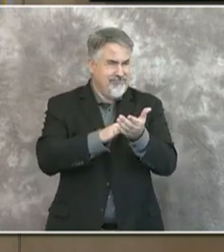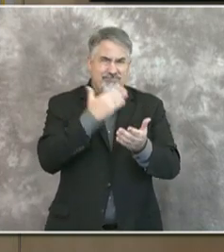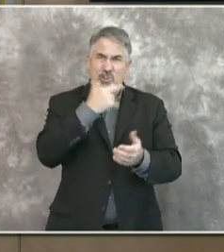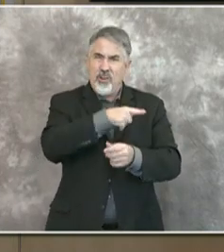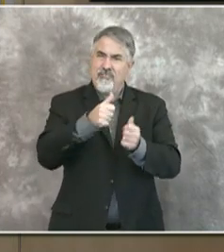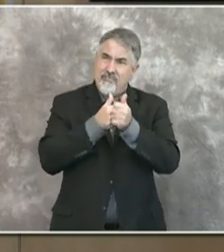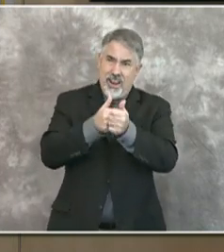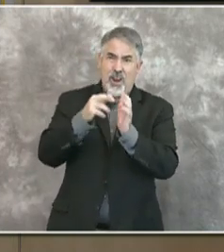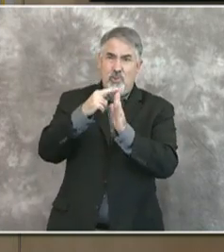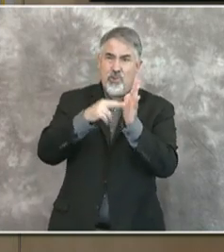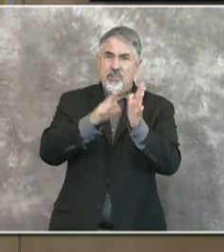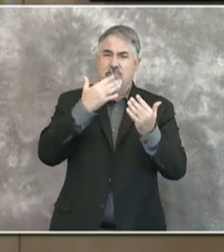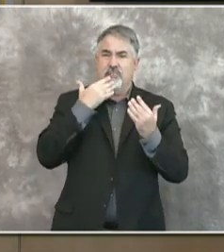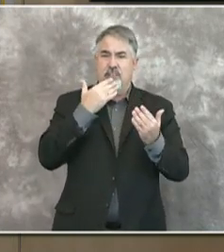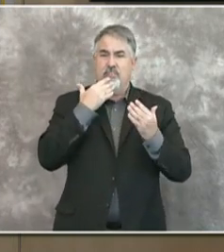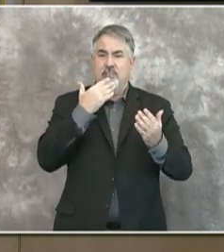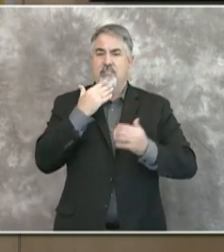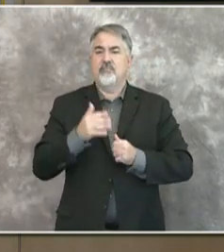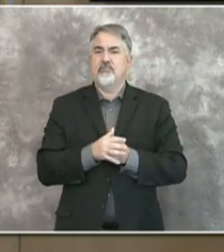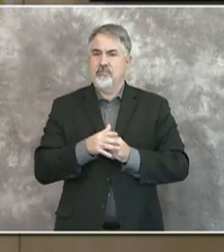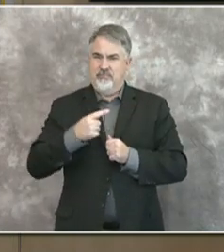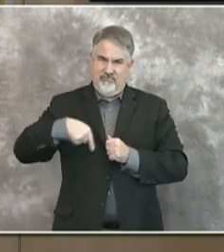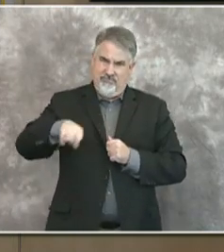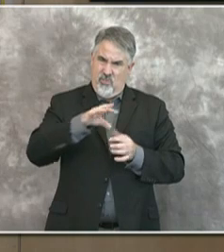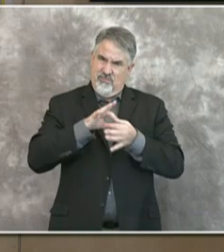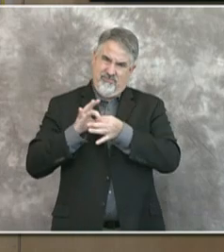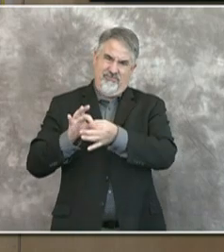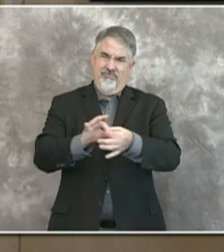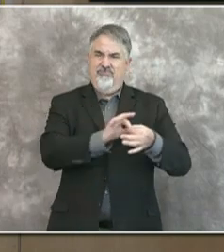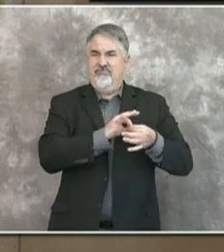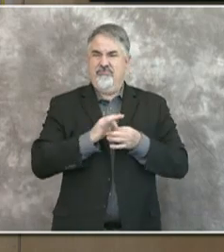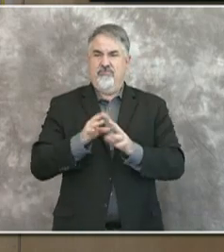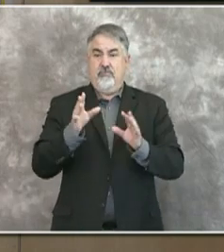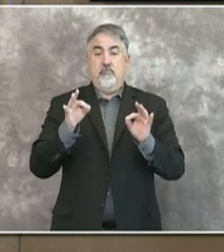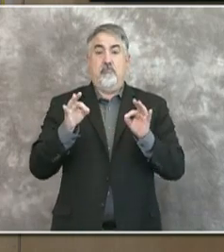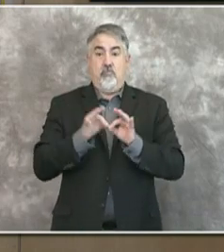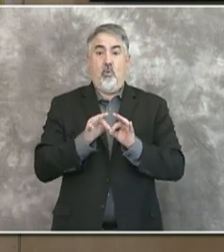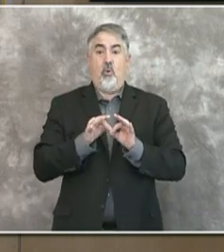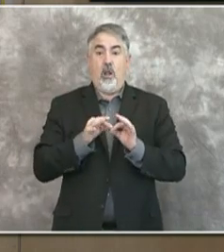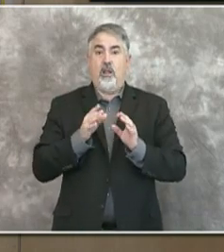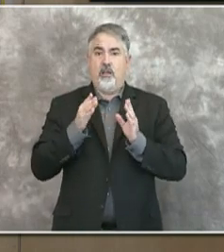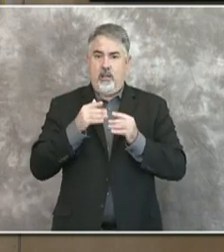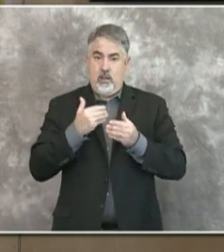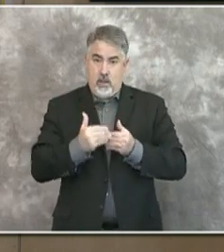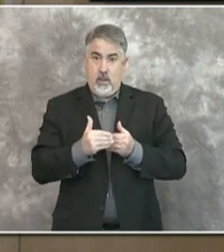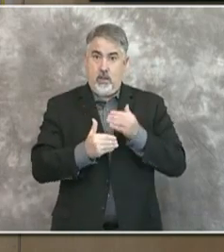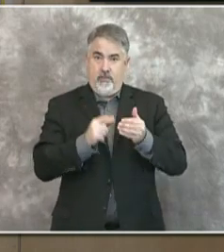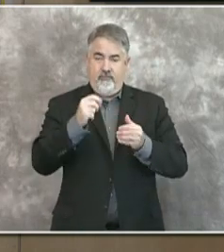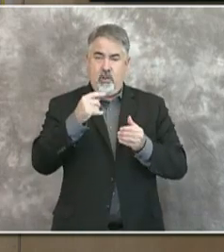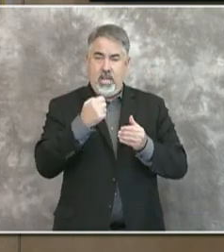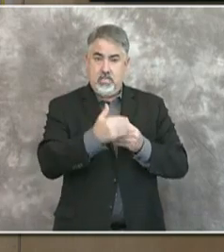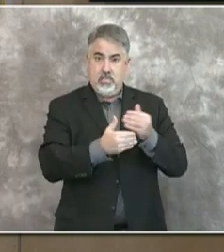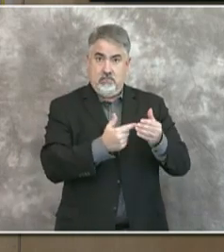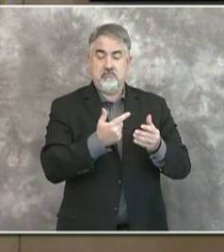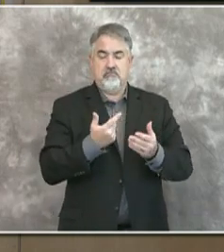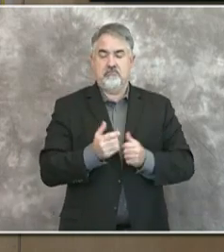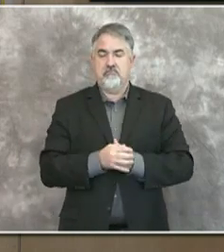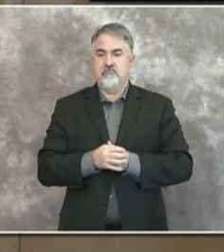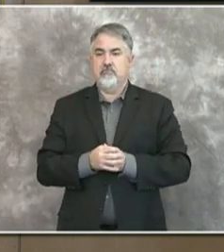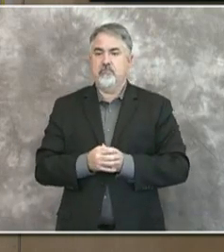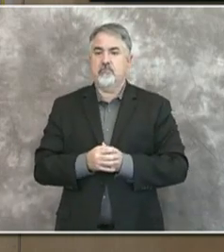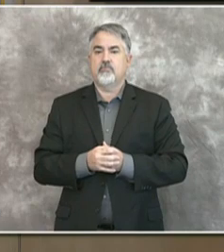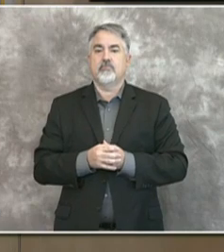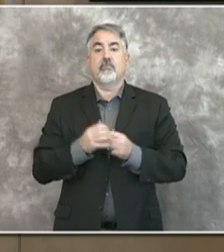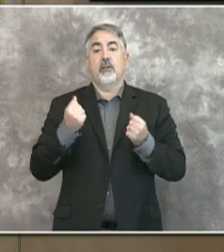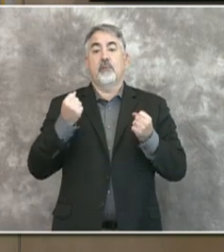on the successful transition into the very initial phases of our easing efforts. I know a lot of folks are anxious